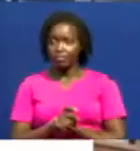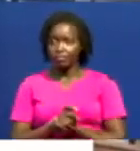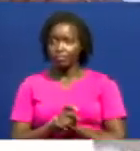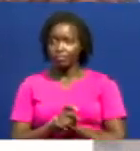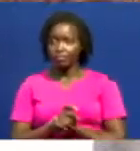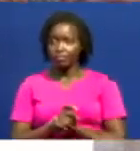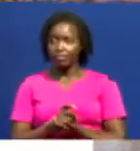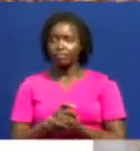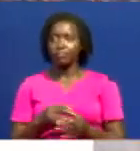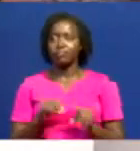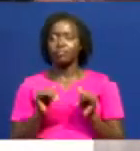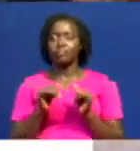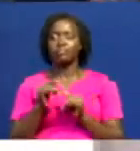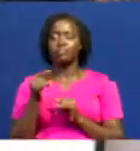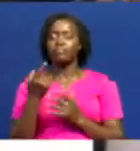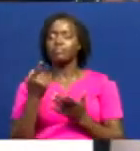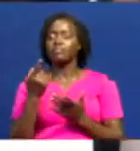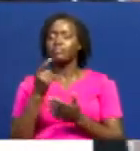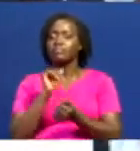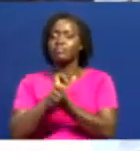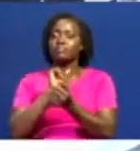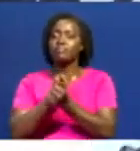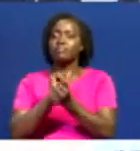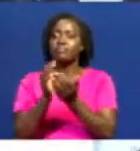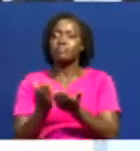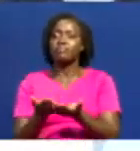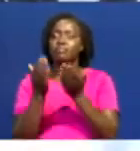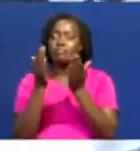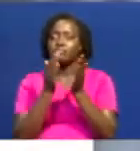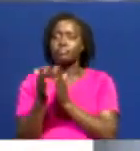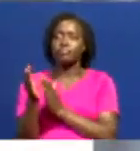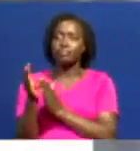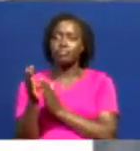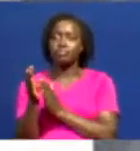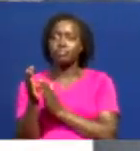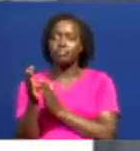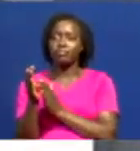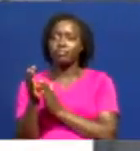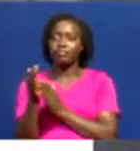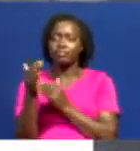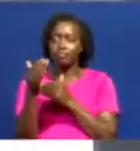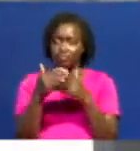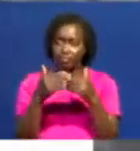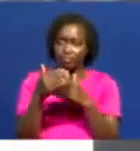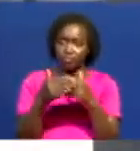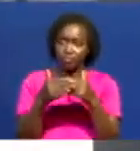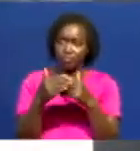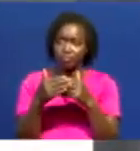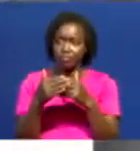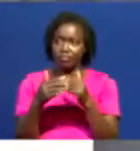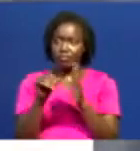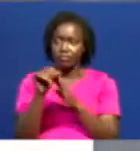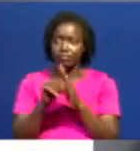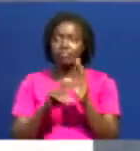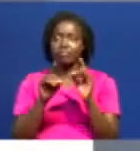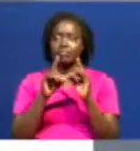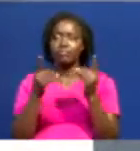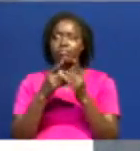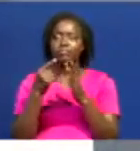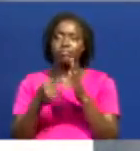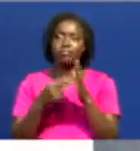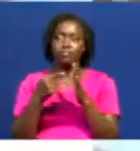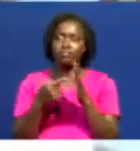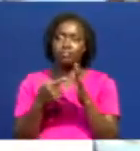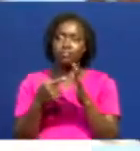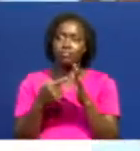The actualization of the Correctional Facilities Improvement Plan has moved a step closer after the State Department for